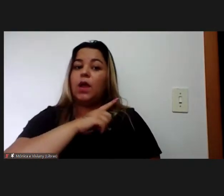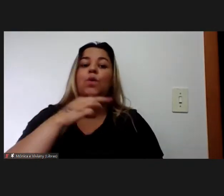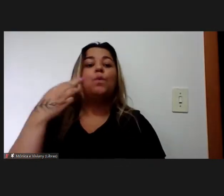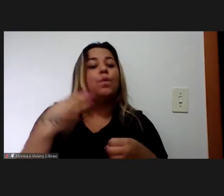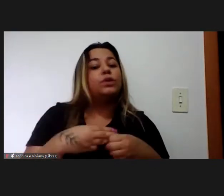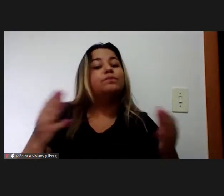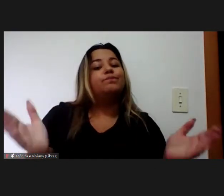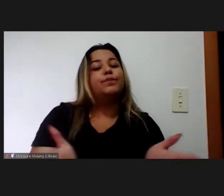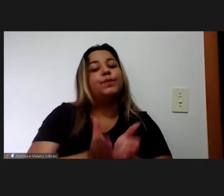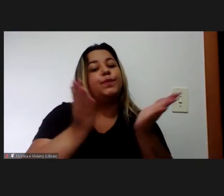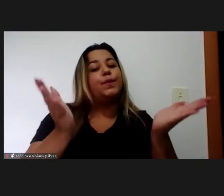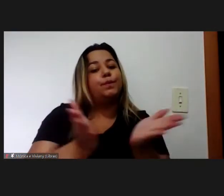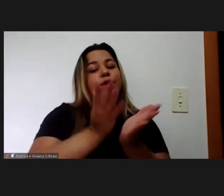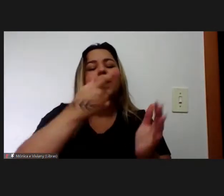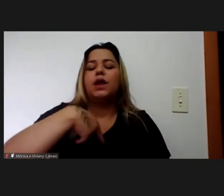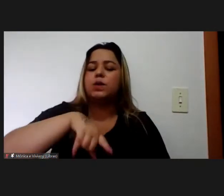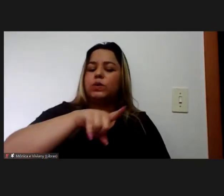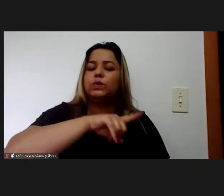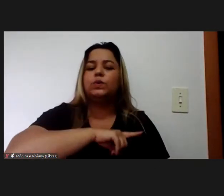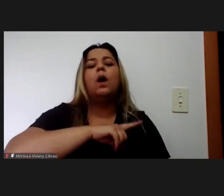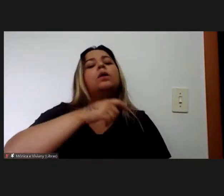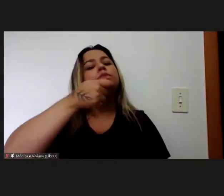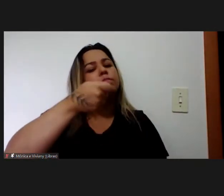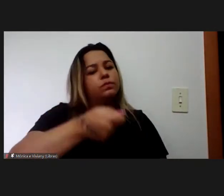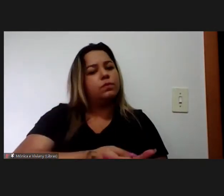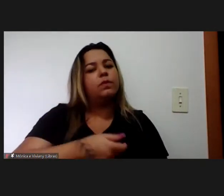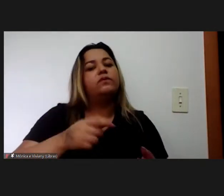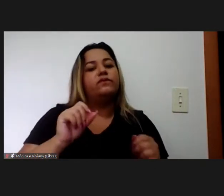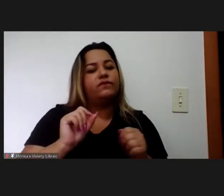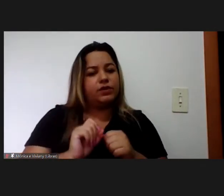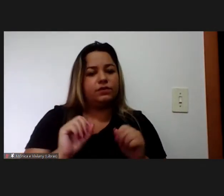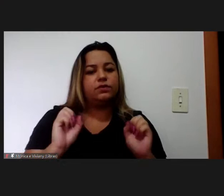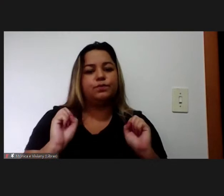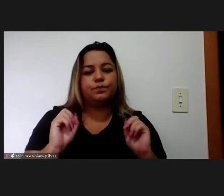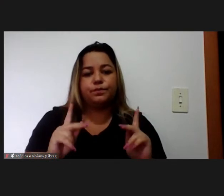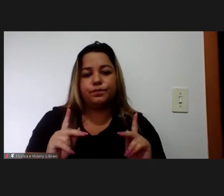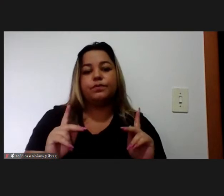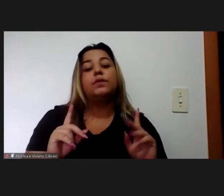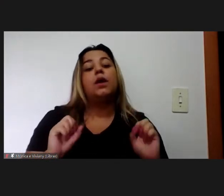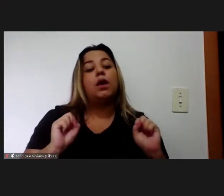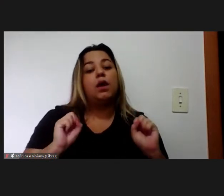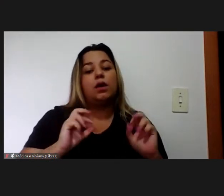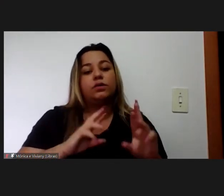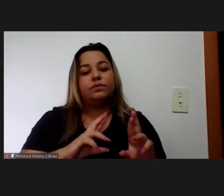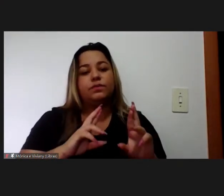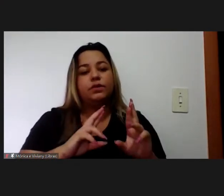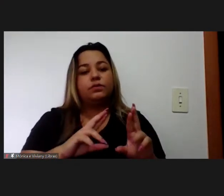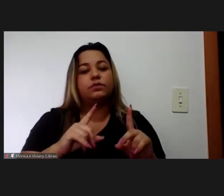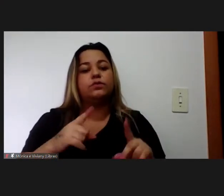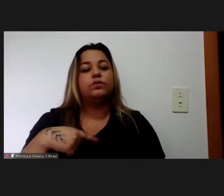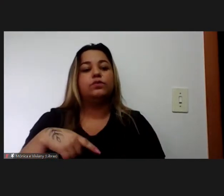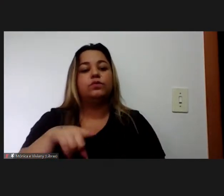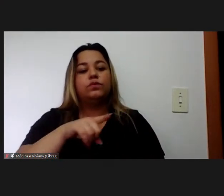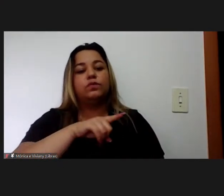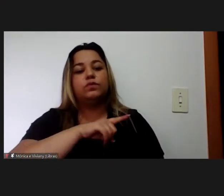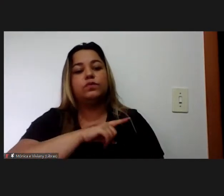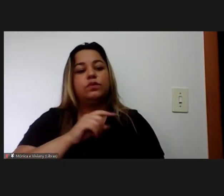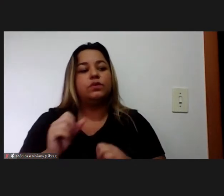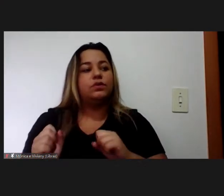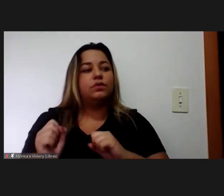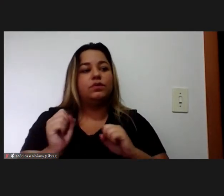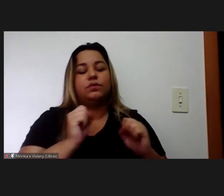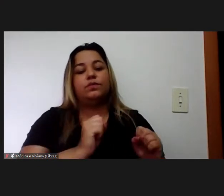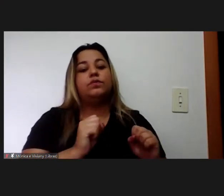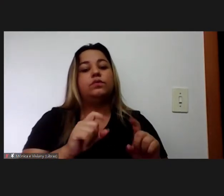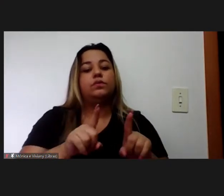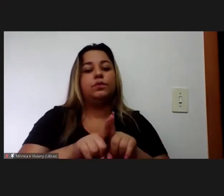have difficulties. They're the poorest ones. It's our main issue to do this, main mission. So I hope that